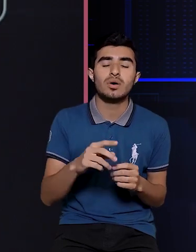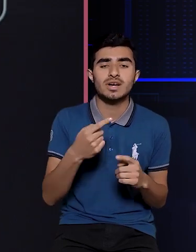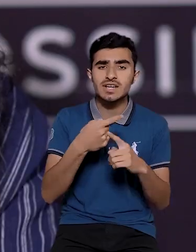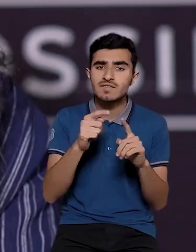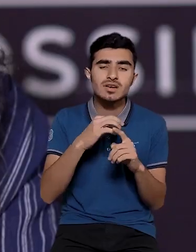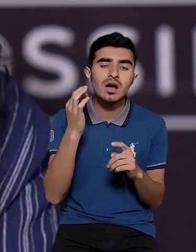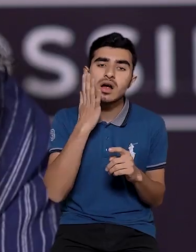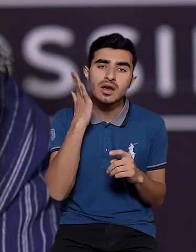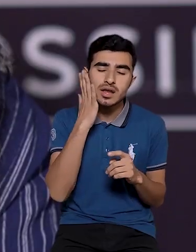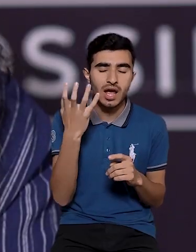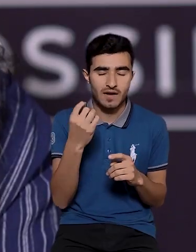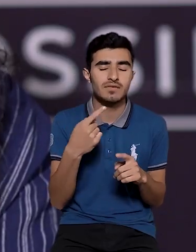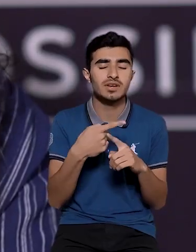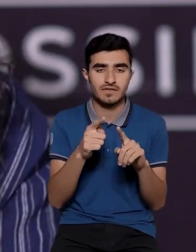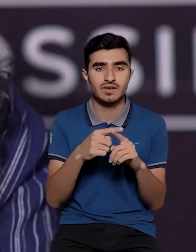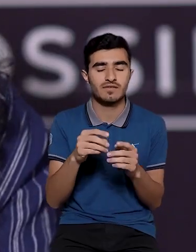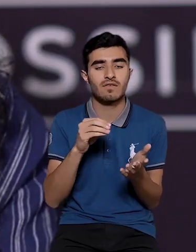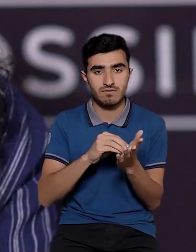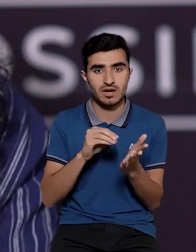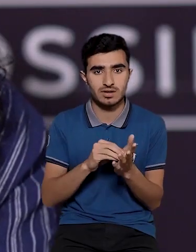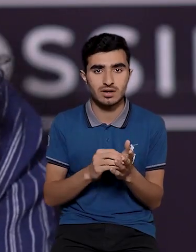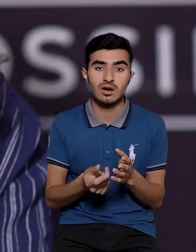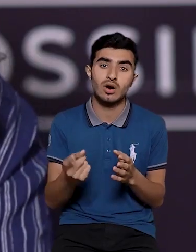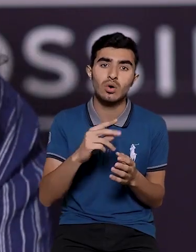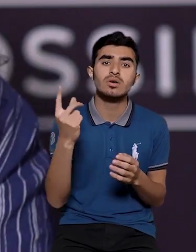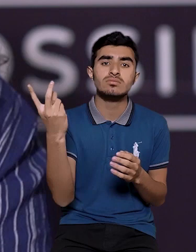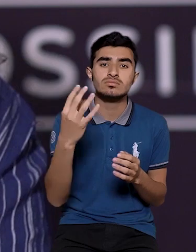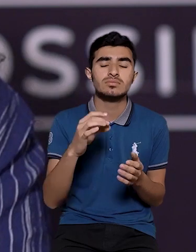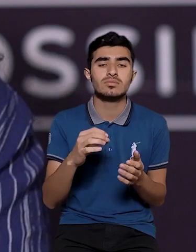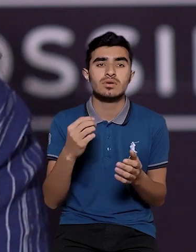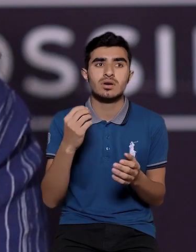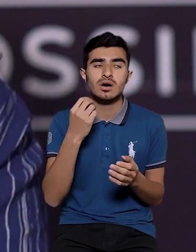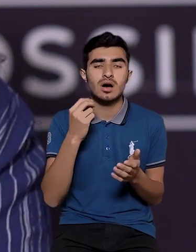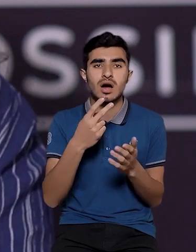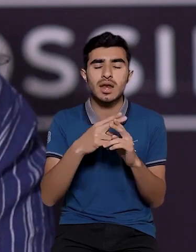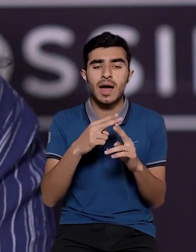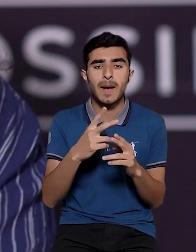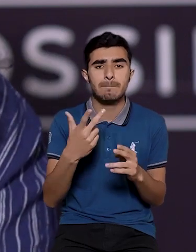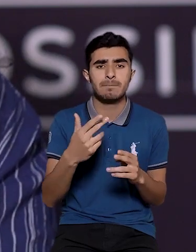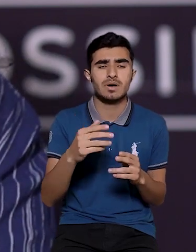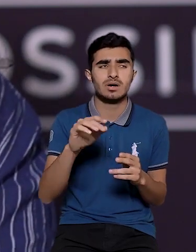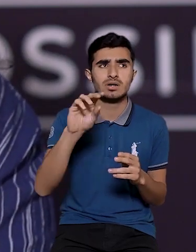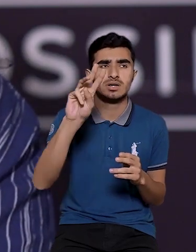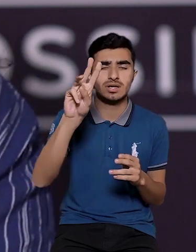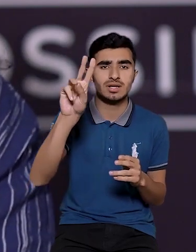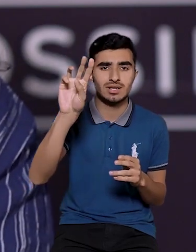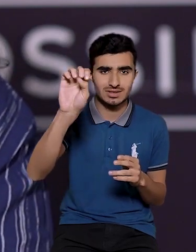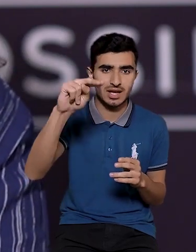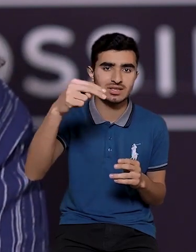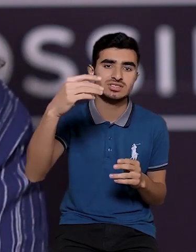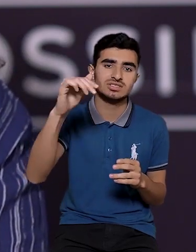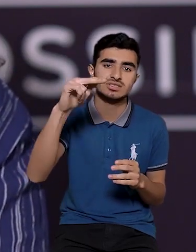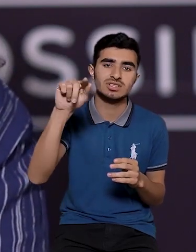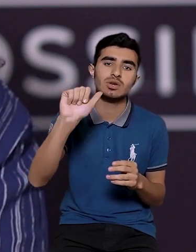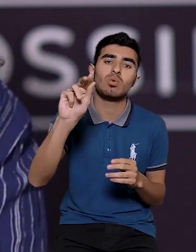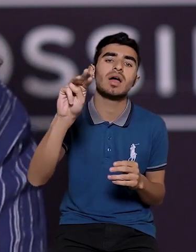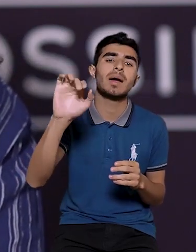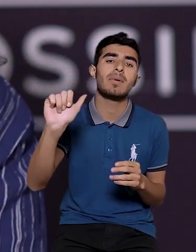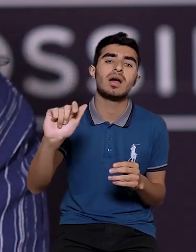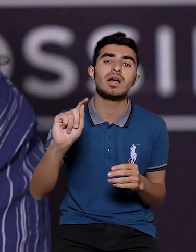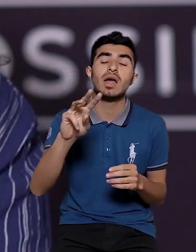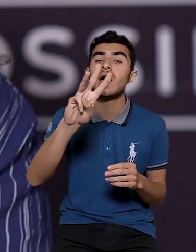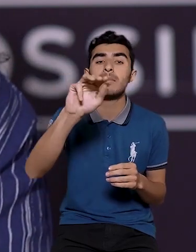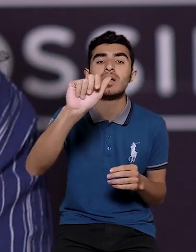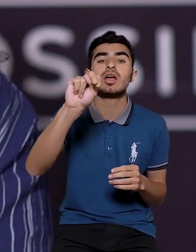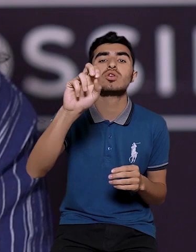environment. Different honeys will have different properties, like eucalyptus honey will really, you know, help with the lungs, get that